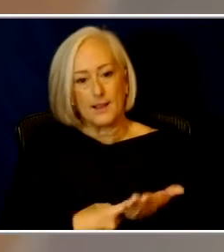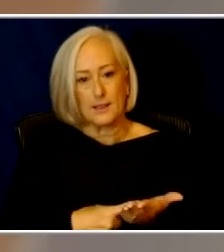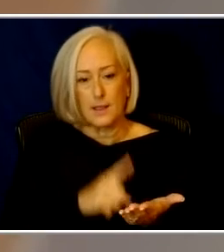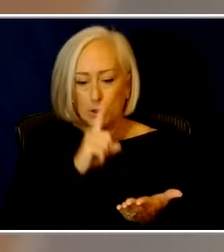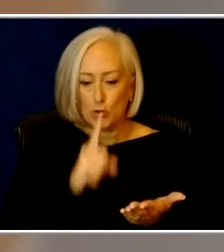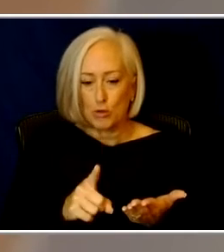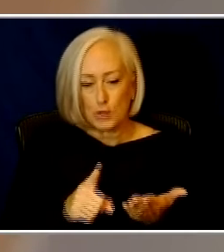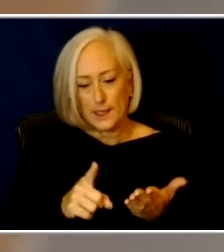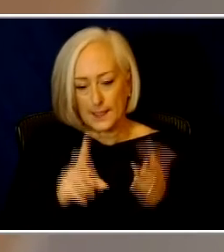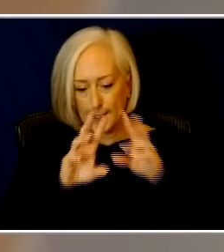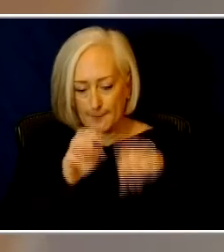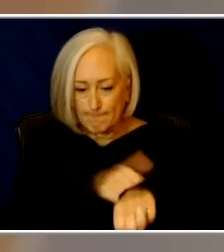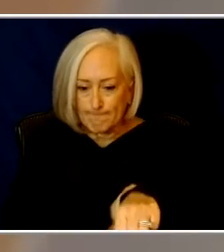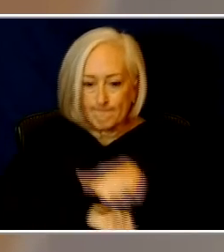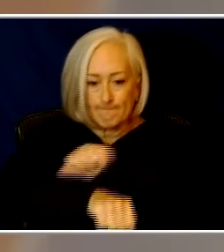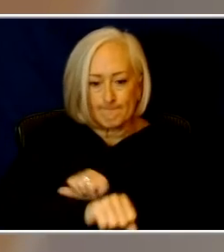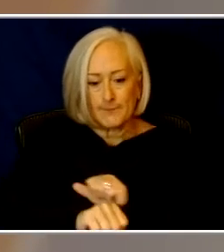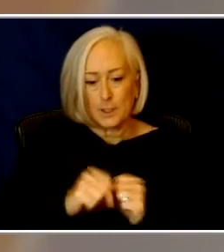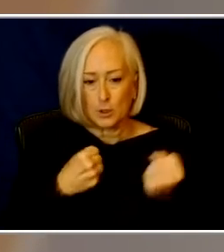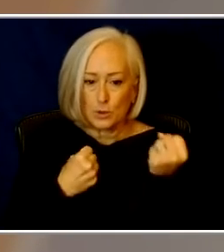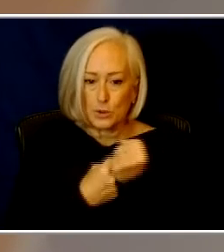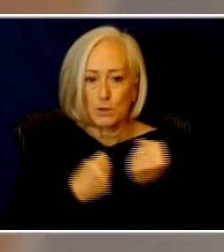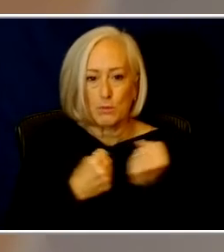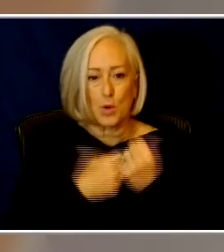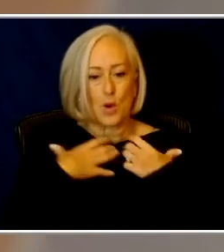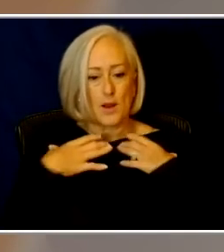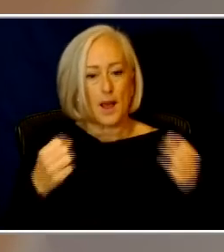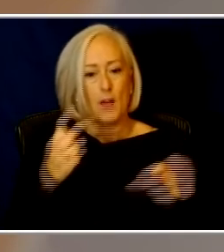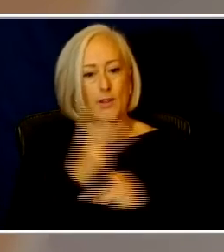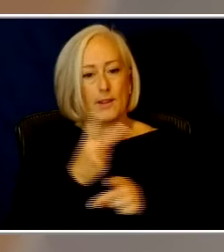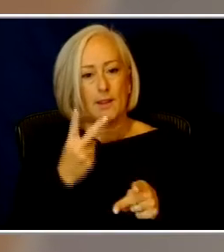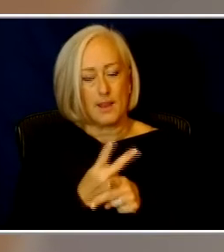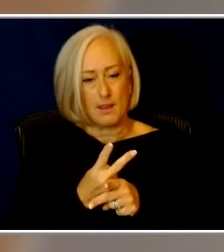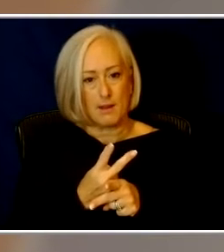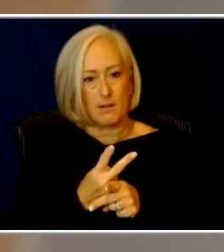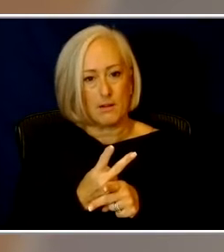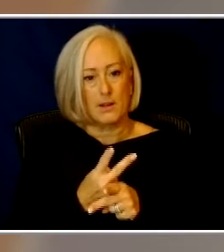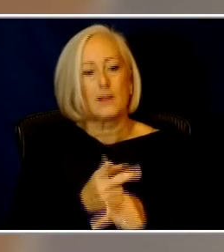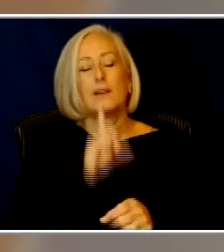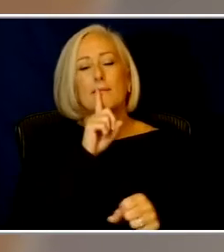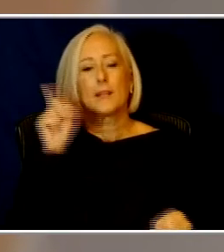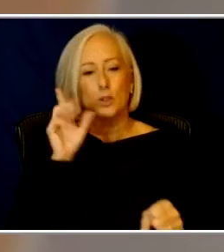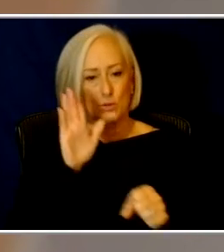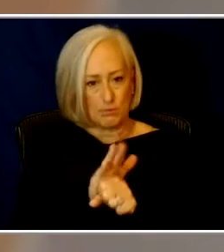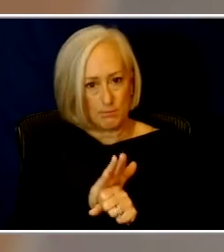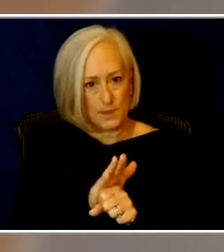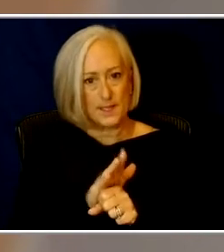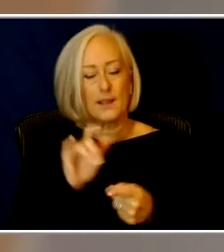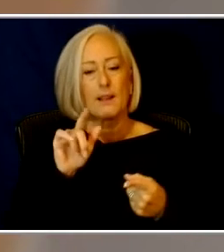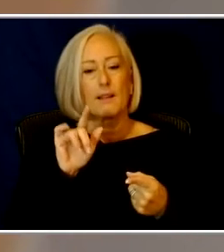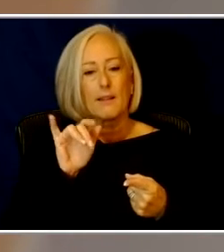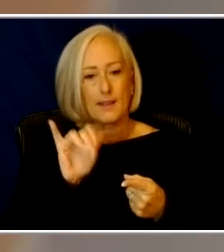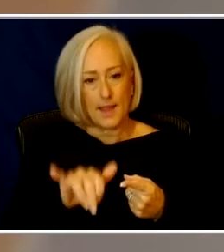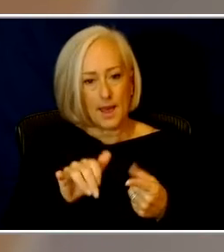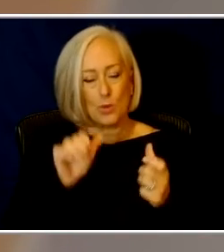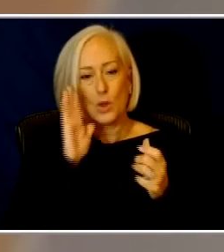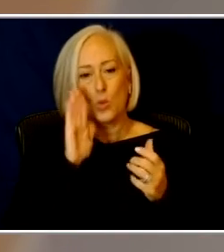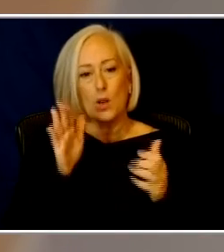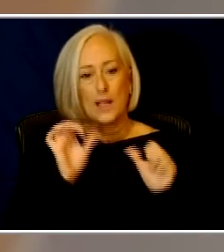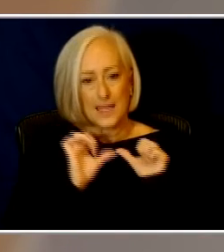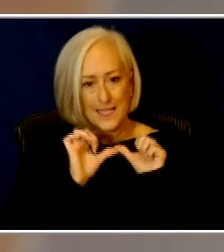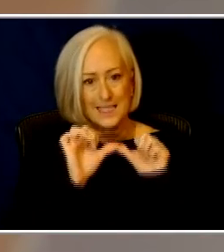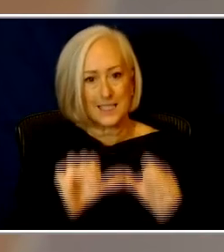support healthcare in this country, and to make the commitment that we are going to continue to have